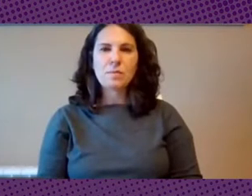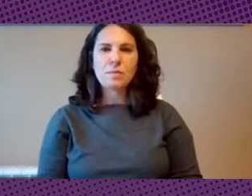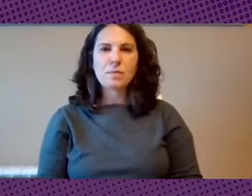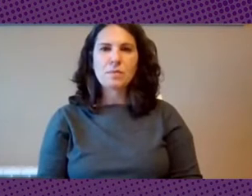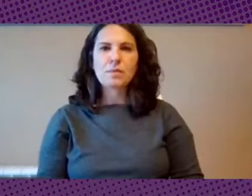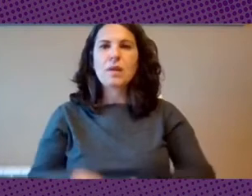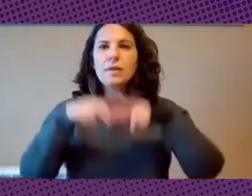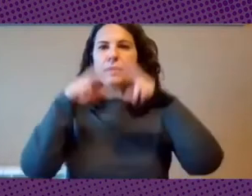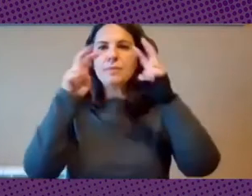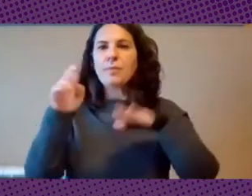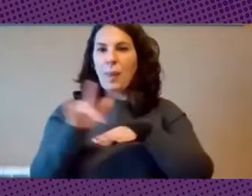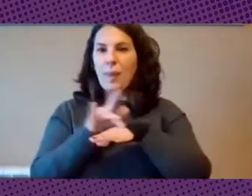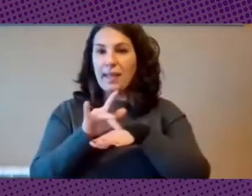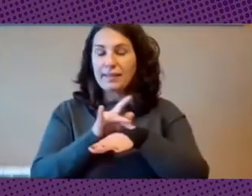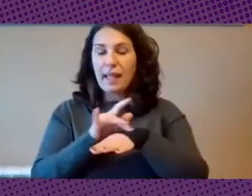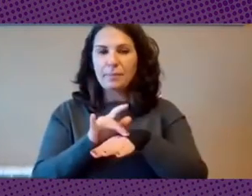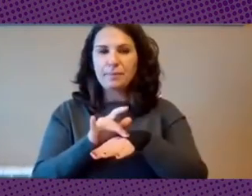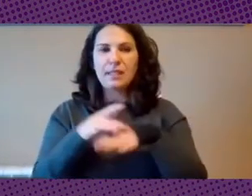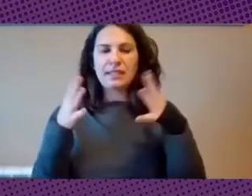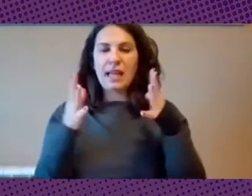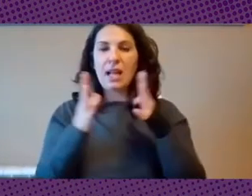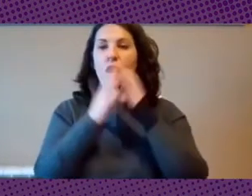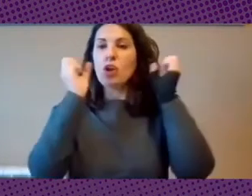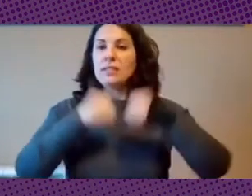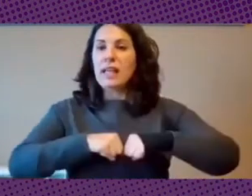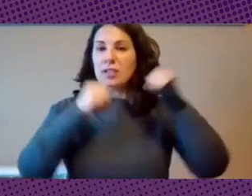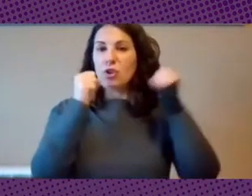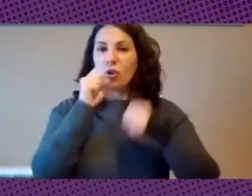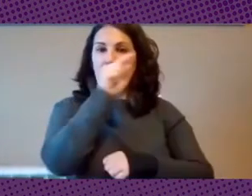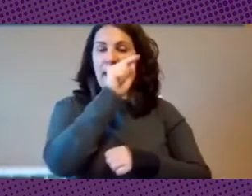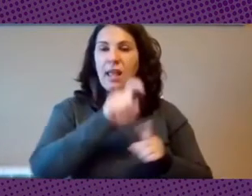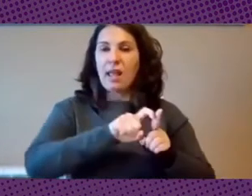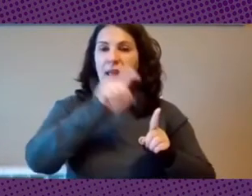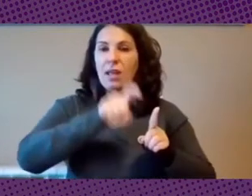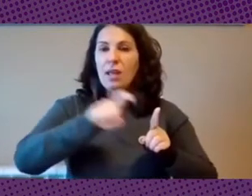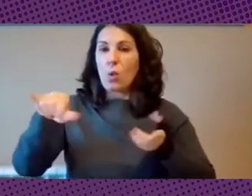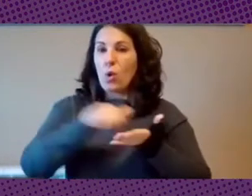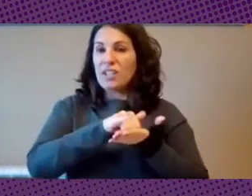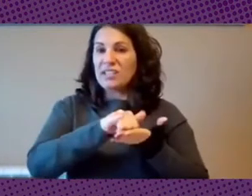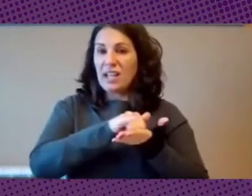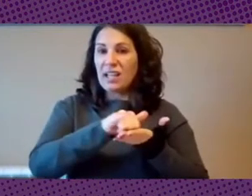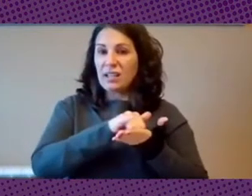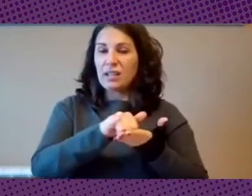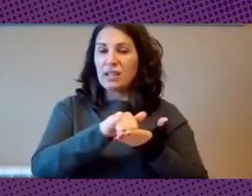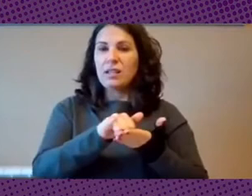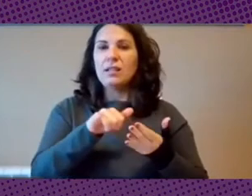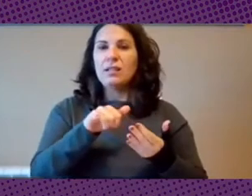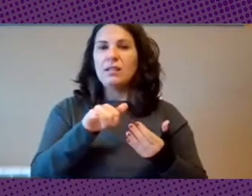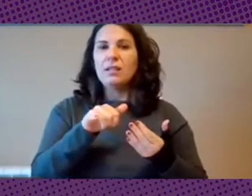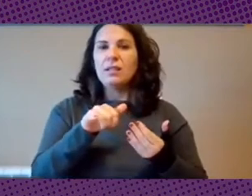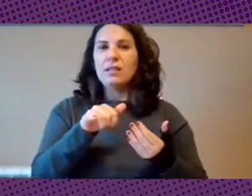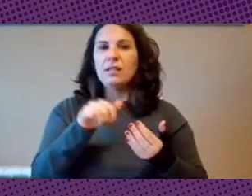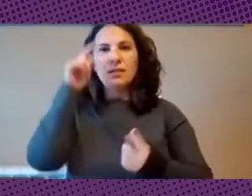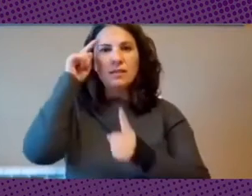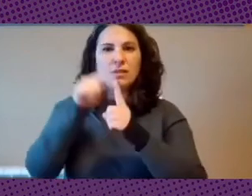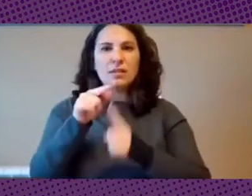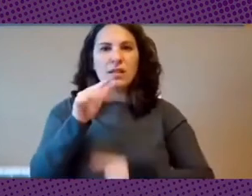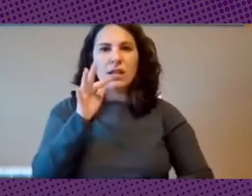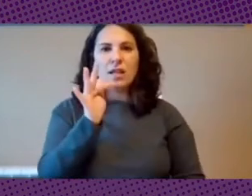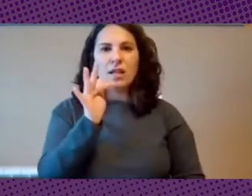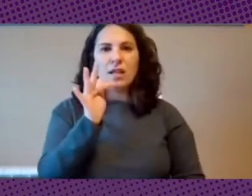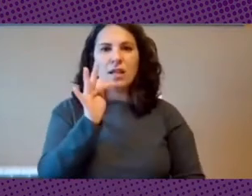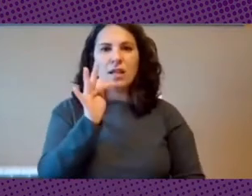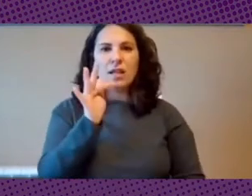overlapping with a turn towards fintech and with a turn towards what Shuzana Zubhov calls surveillance capitalism.